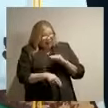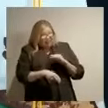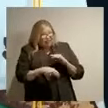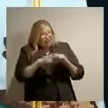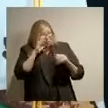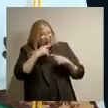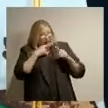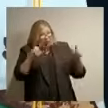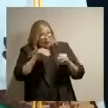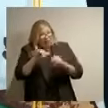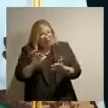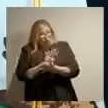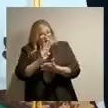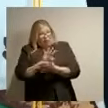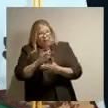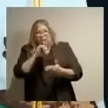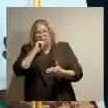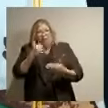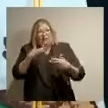No.